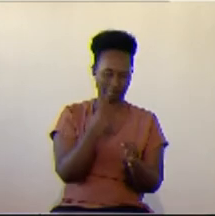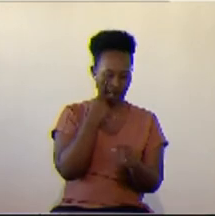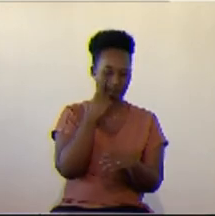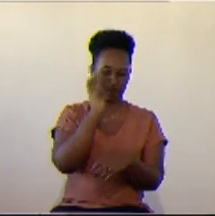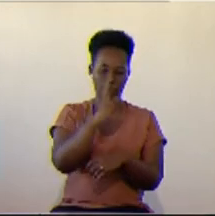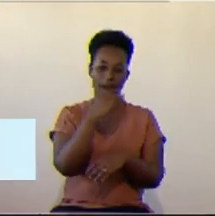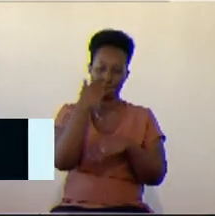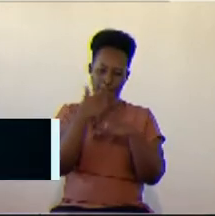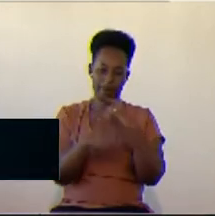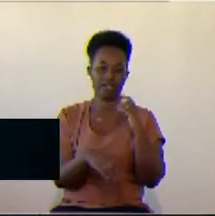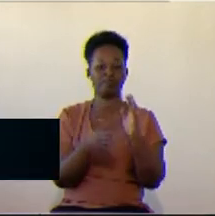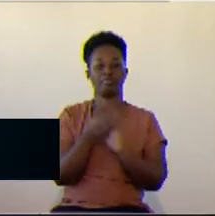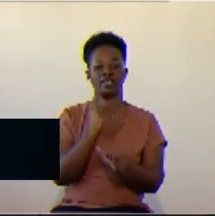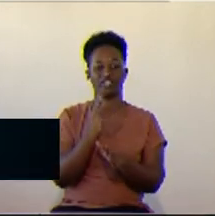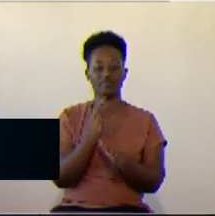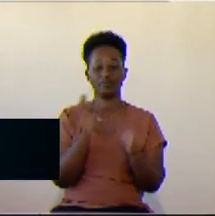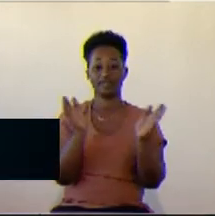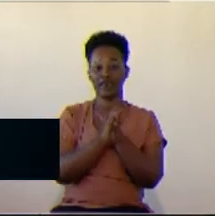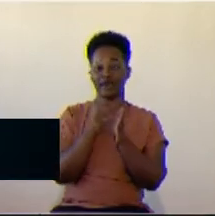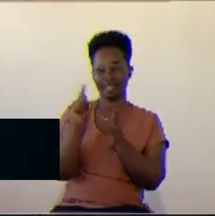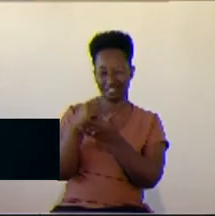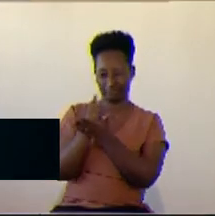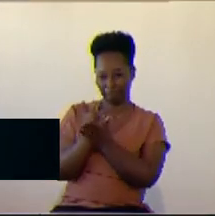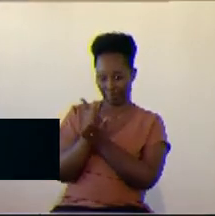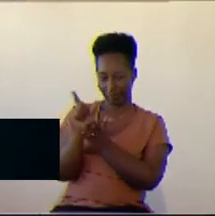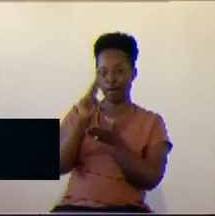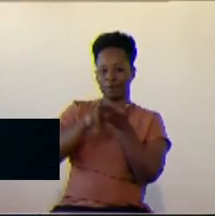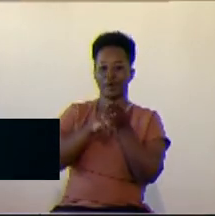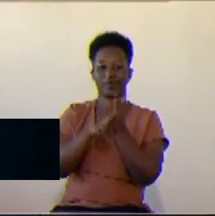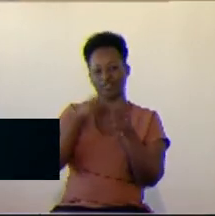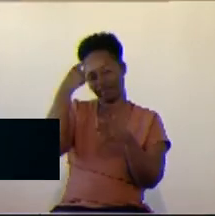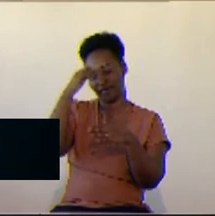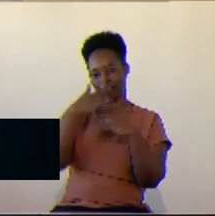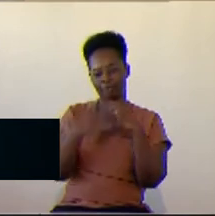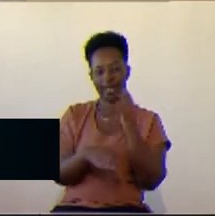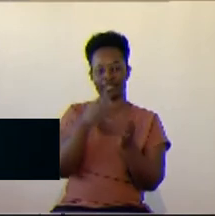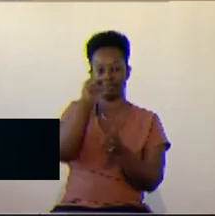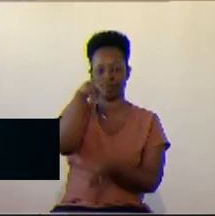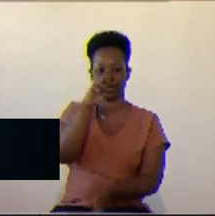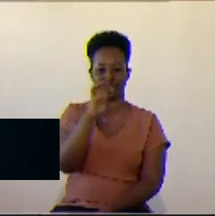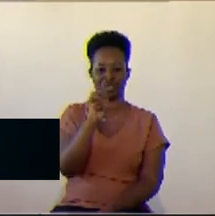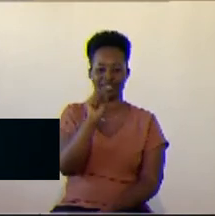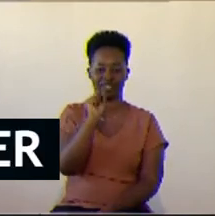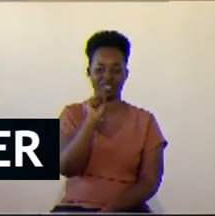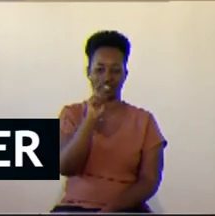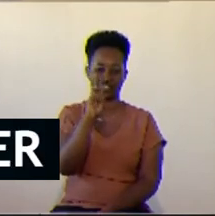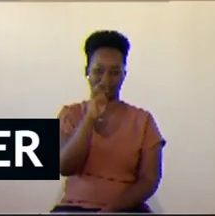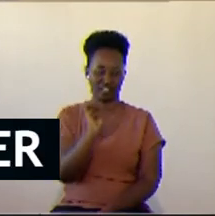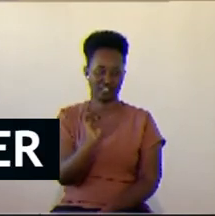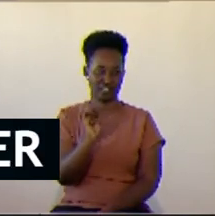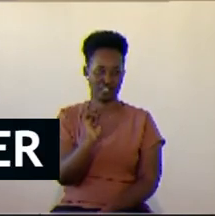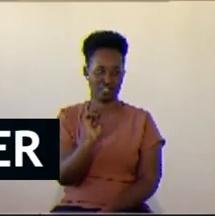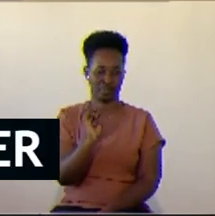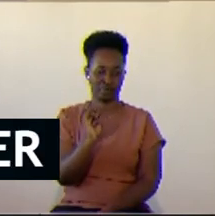pressure. And this device which we use for taking the blood pressure is what is called a sphygmomanometer, a kind of